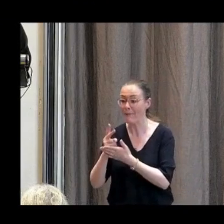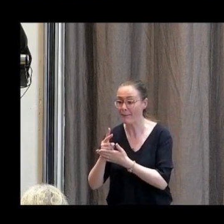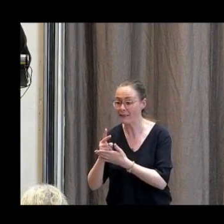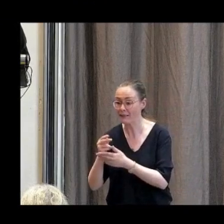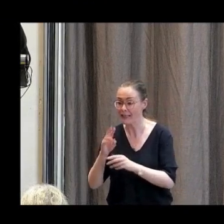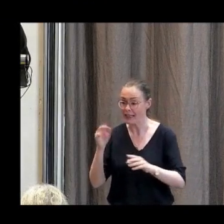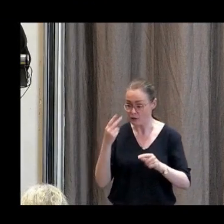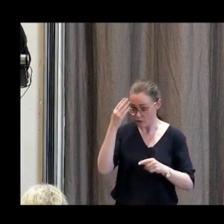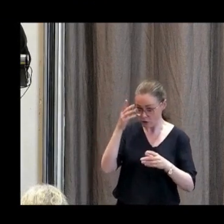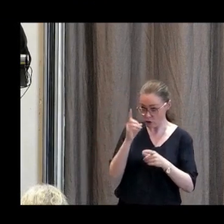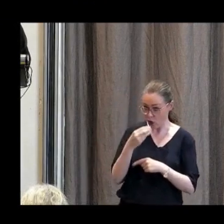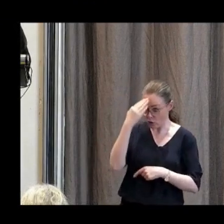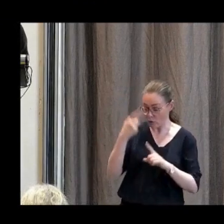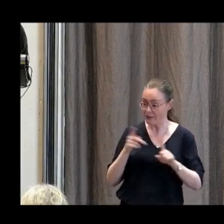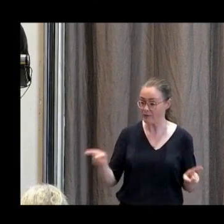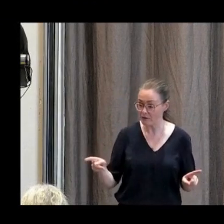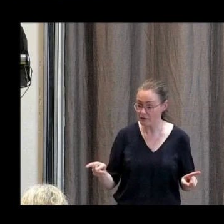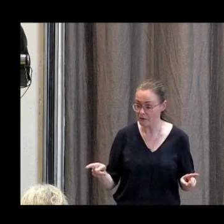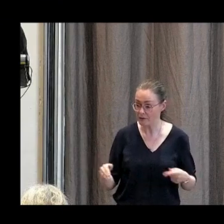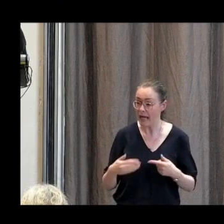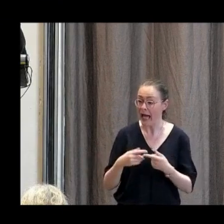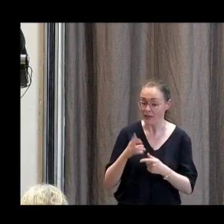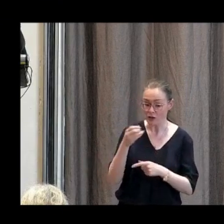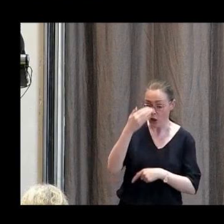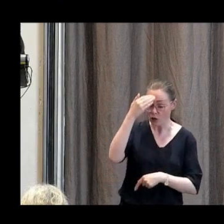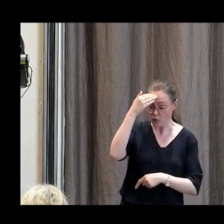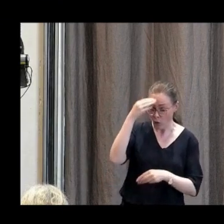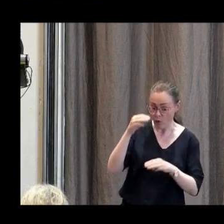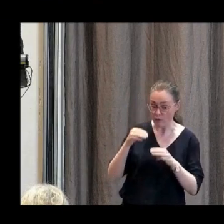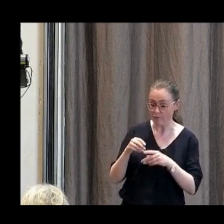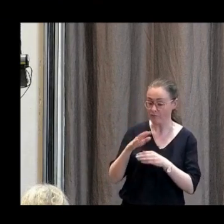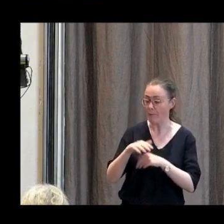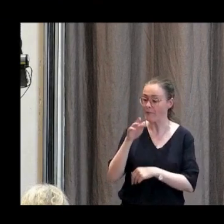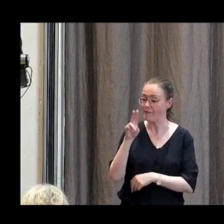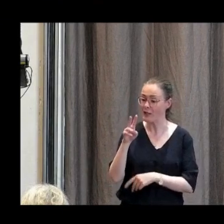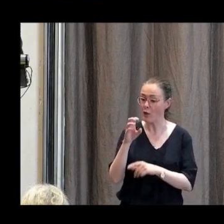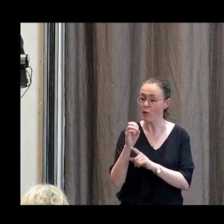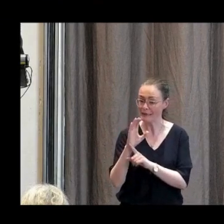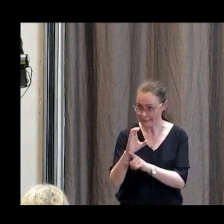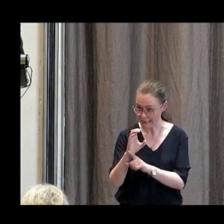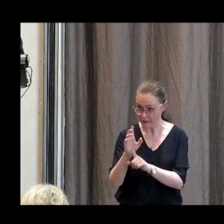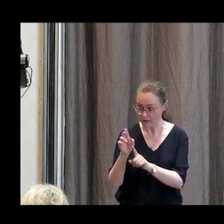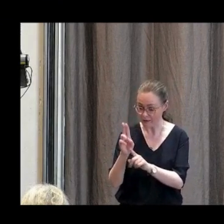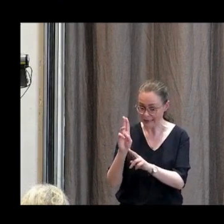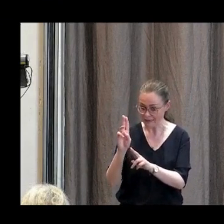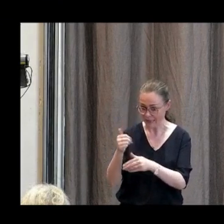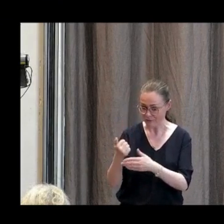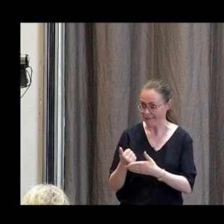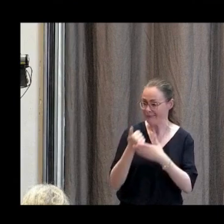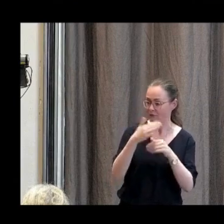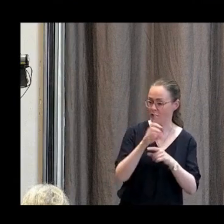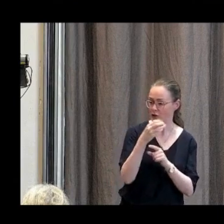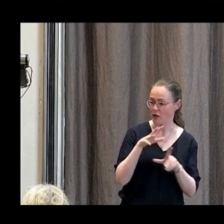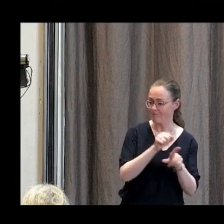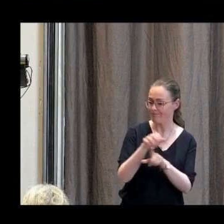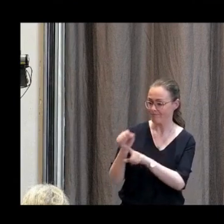possibility that volatile organic compound profiling could aid in this seizure